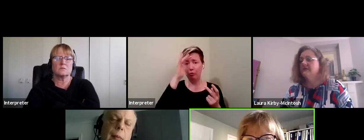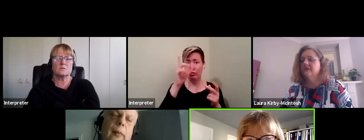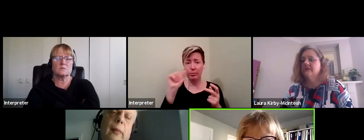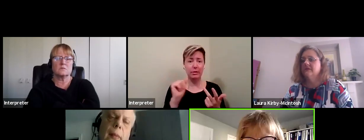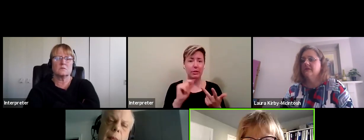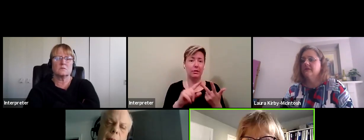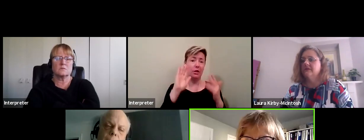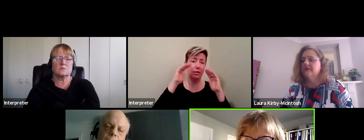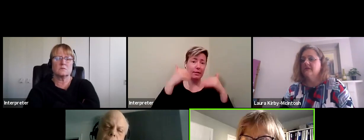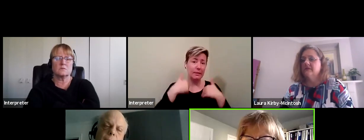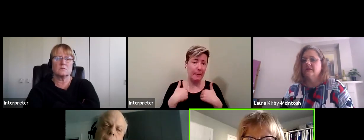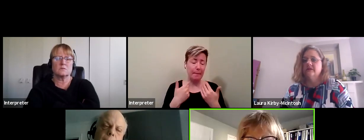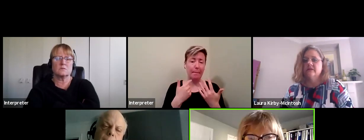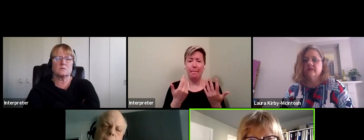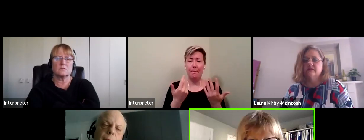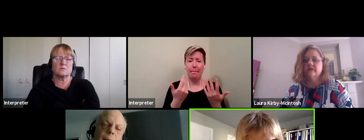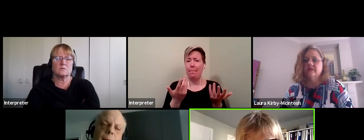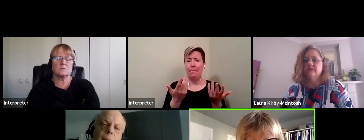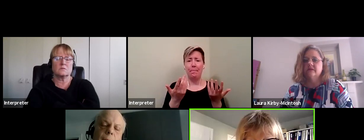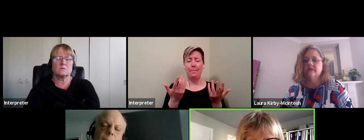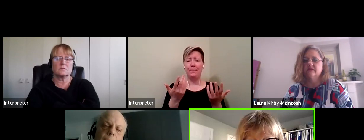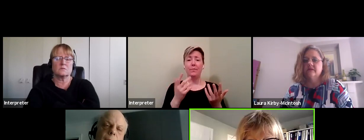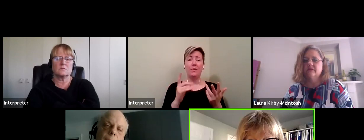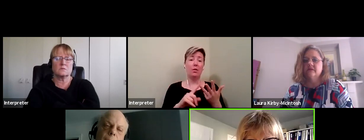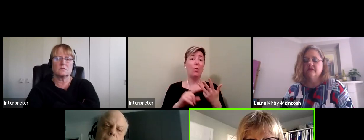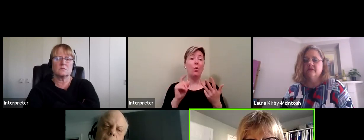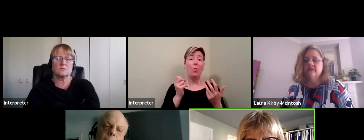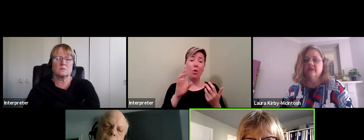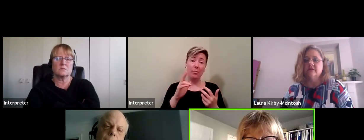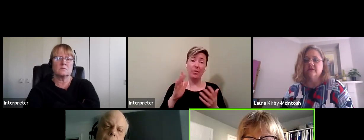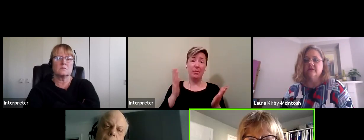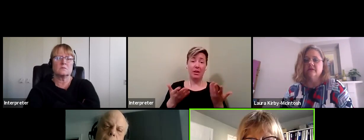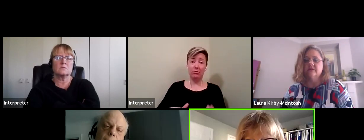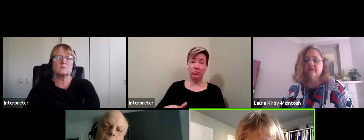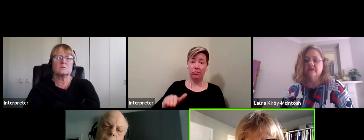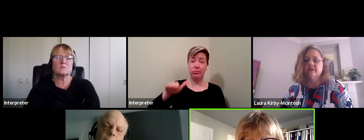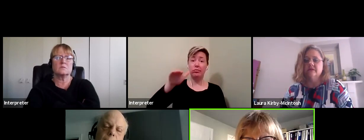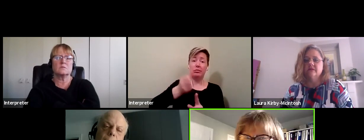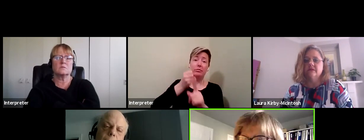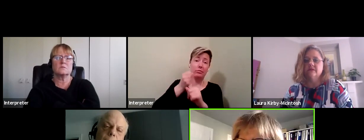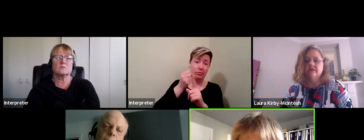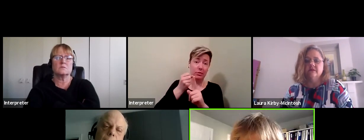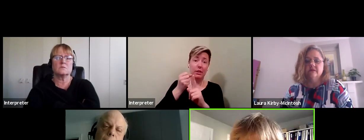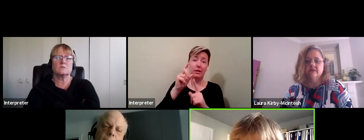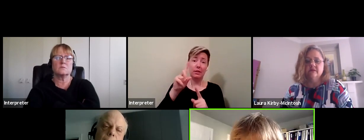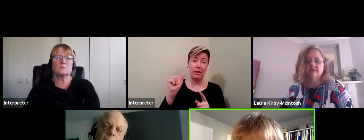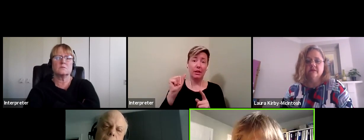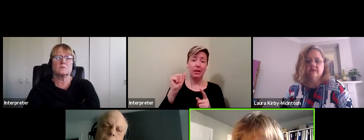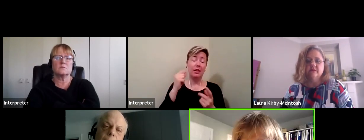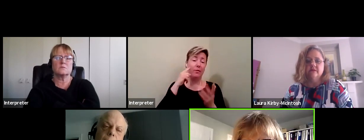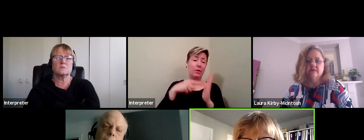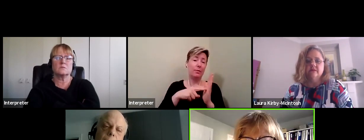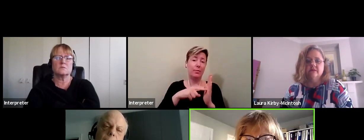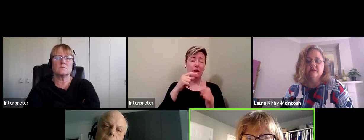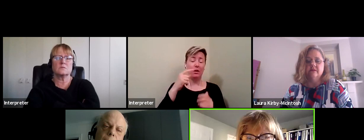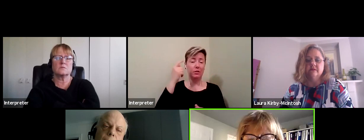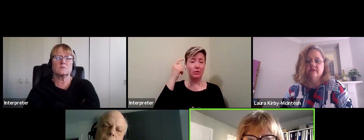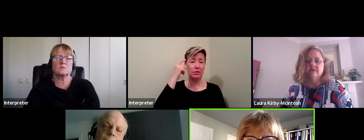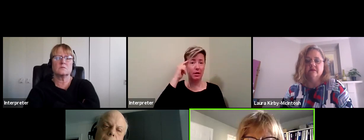We're talking about people with acquired disabilities such as brain injuries, aphasia after a